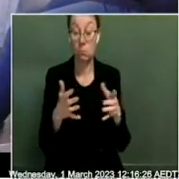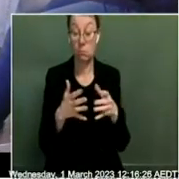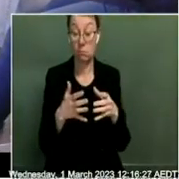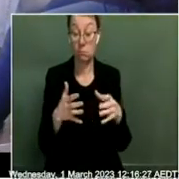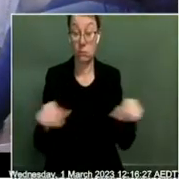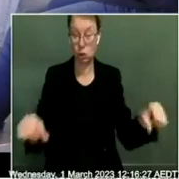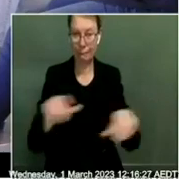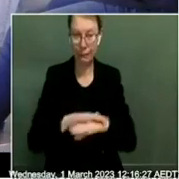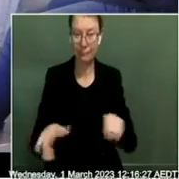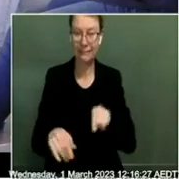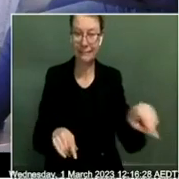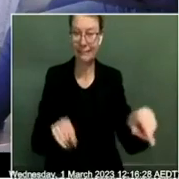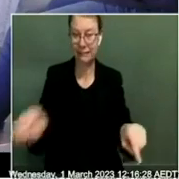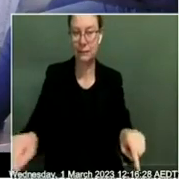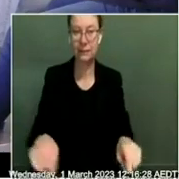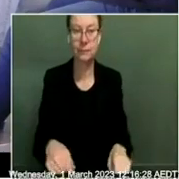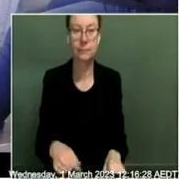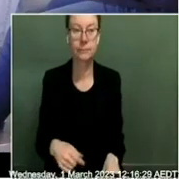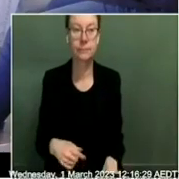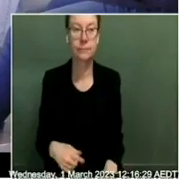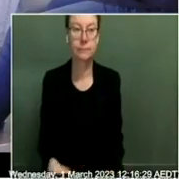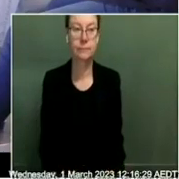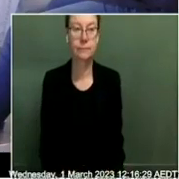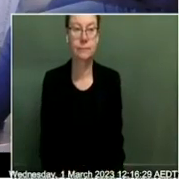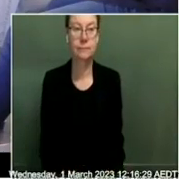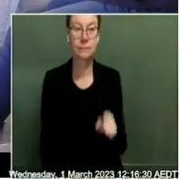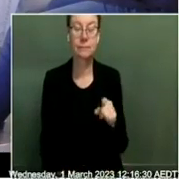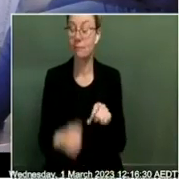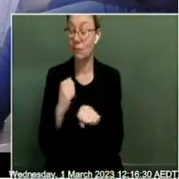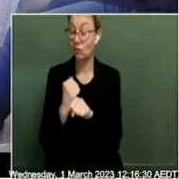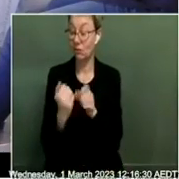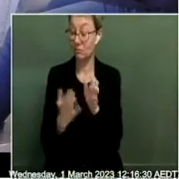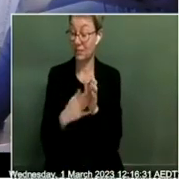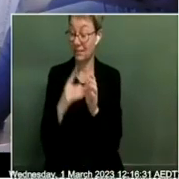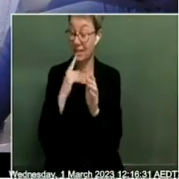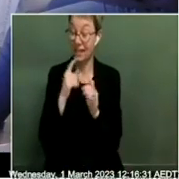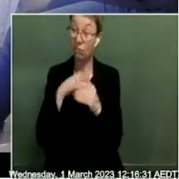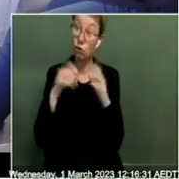them crying in the trees here. Mm. My brothers heard